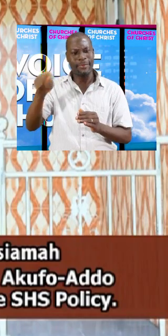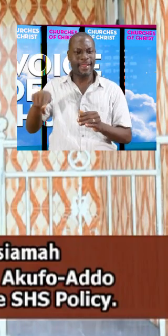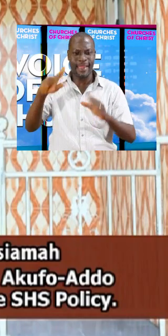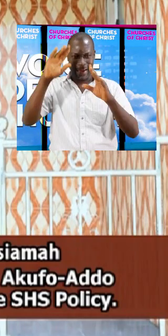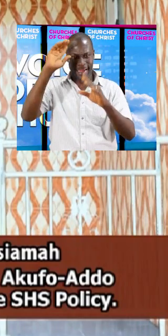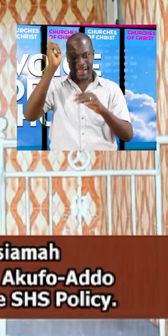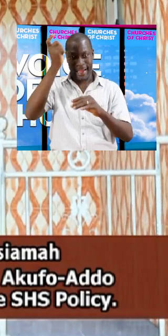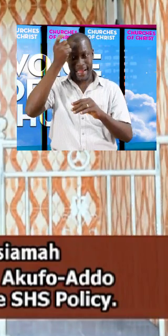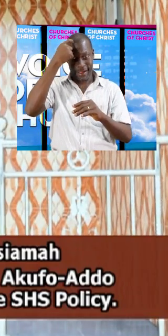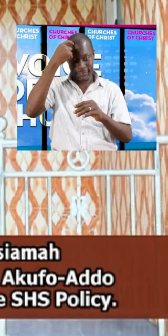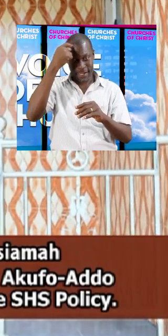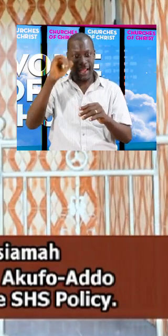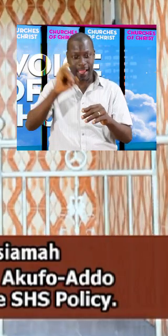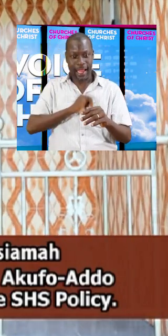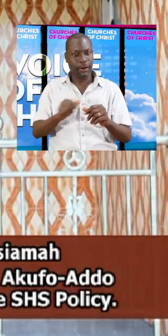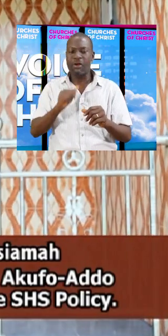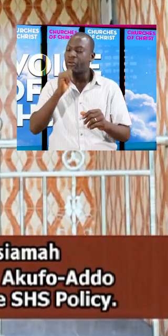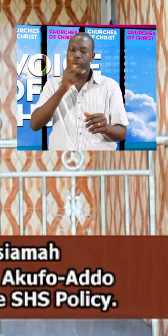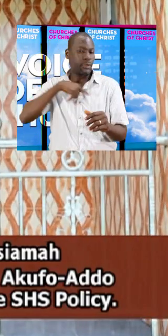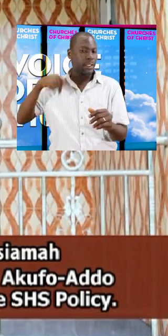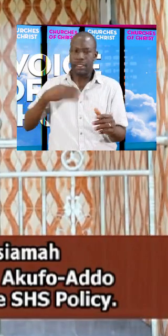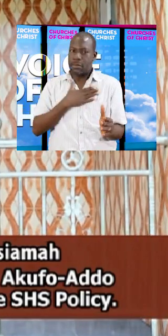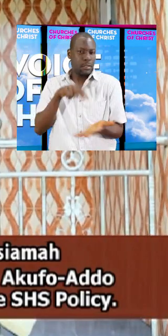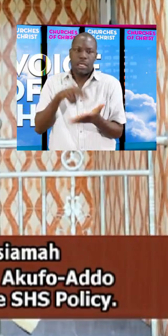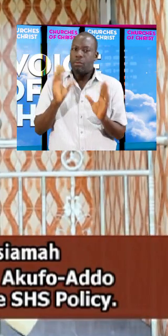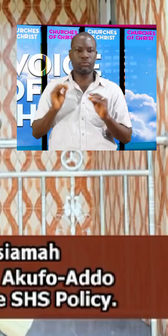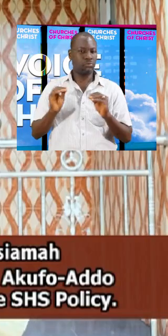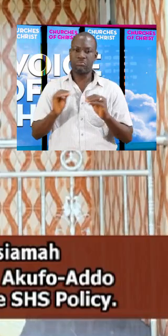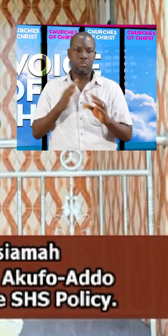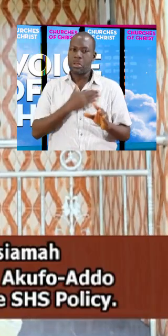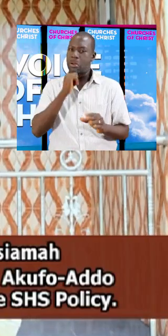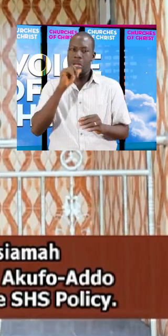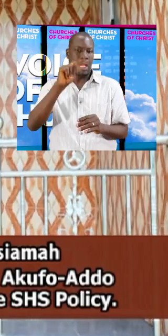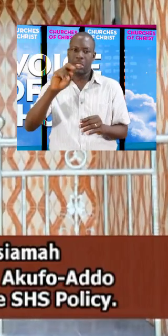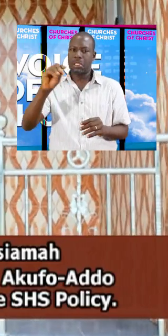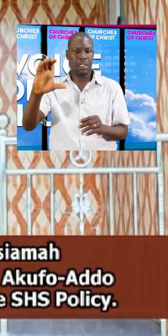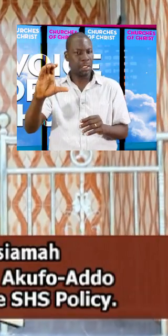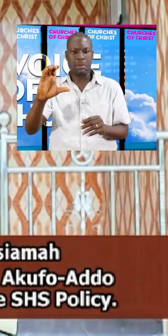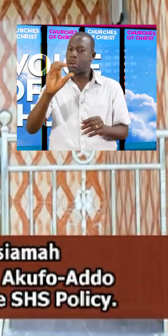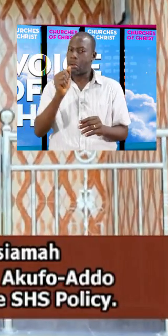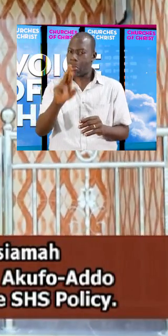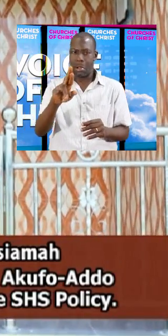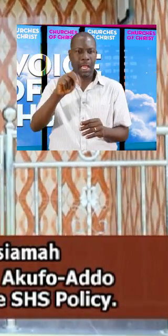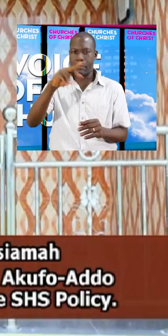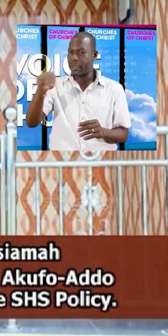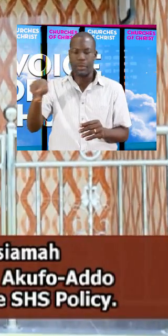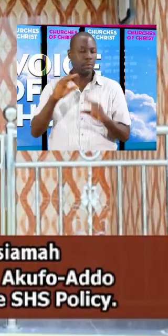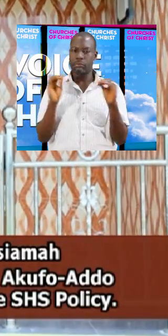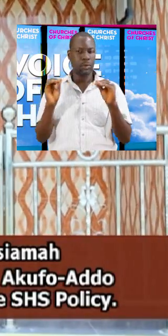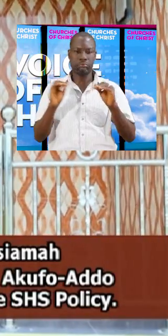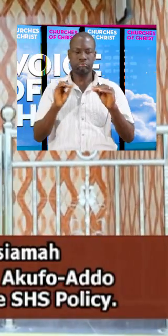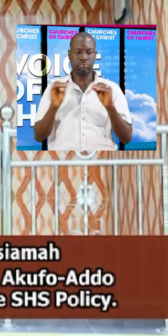Mr. Subio se enye politics enti na megina ha. Menye MPP ni. Ya guys will be MPP ni and just wa